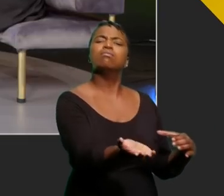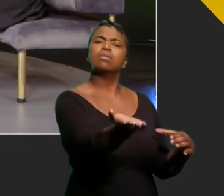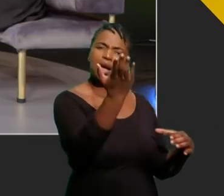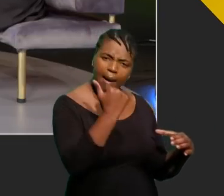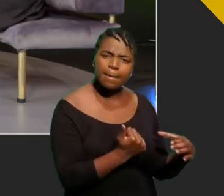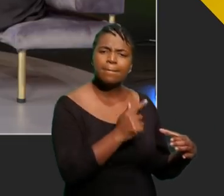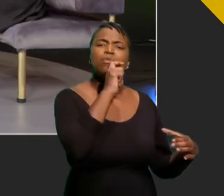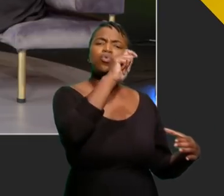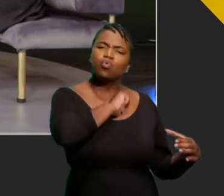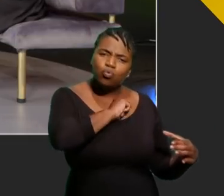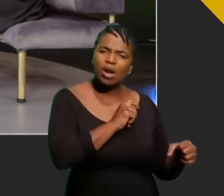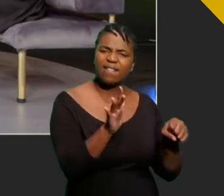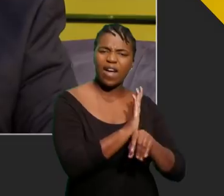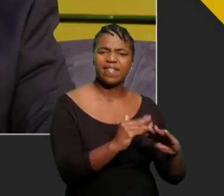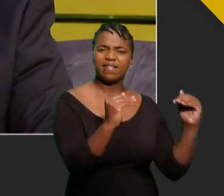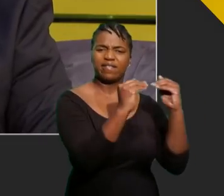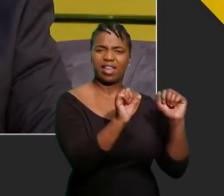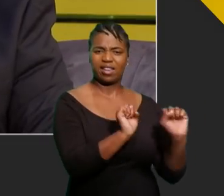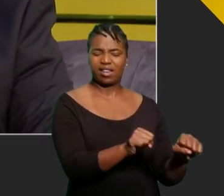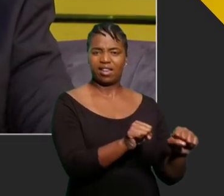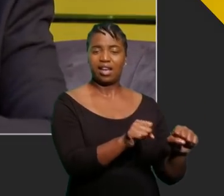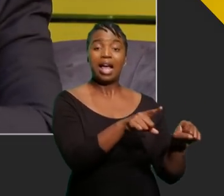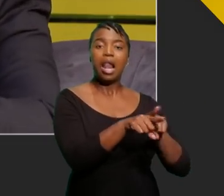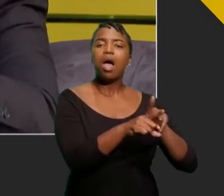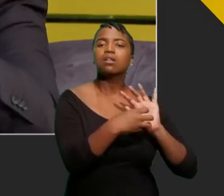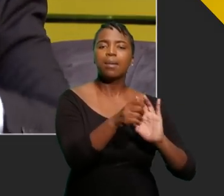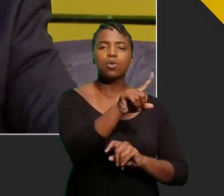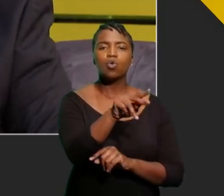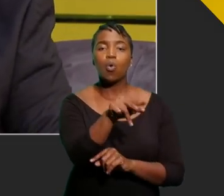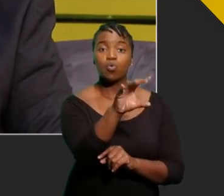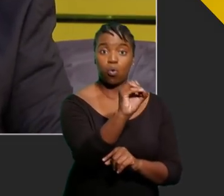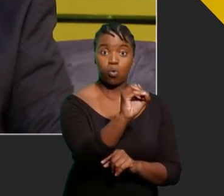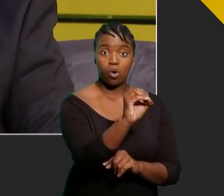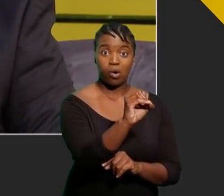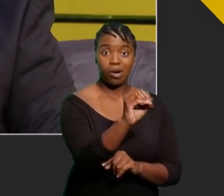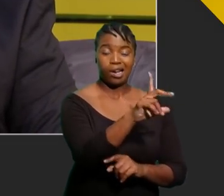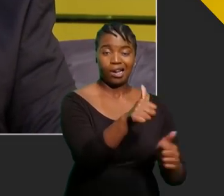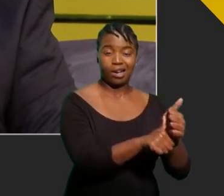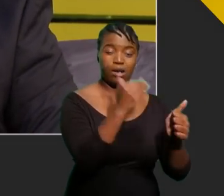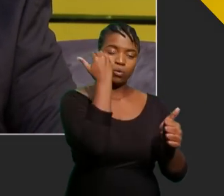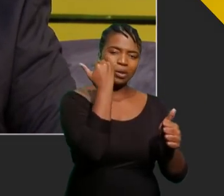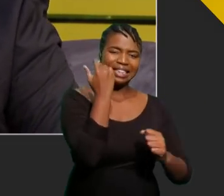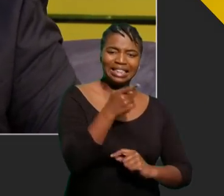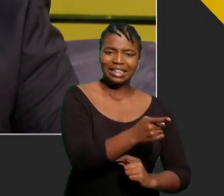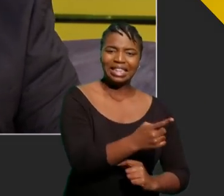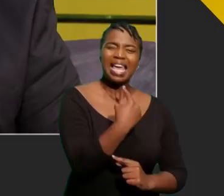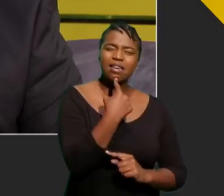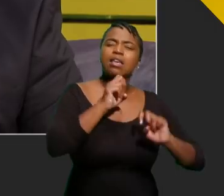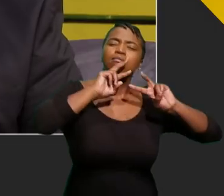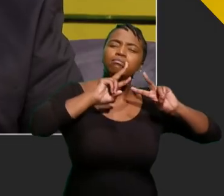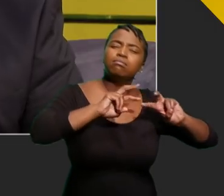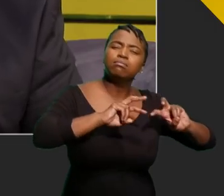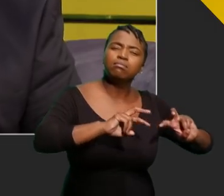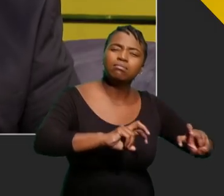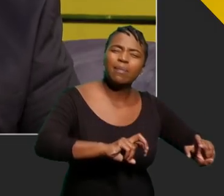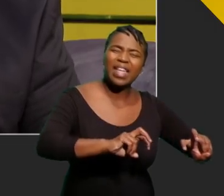do, is for example, Deputy Chief Justice Raymond Zondo, heading up the Zondo Commission, he inquires